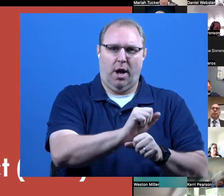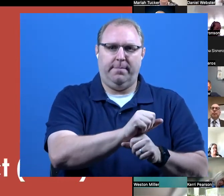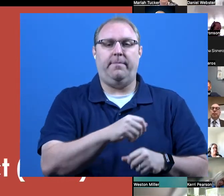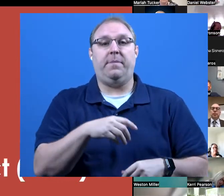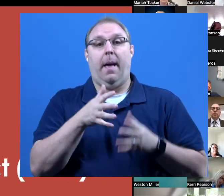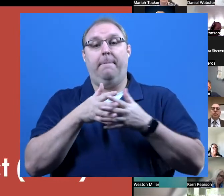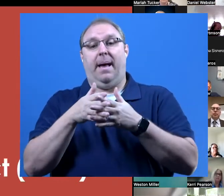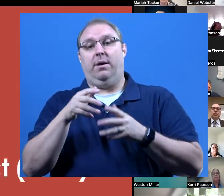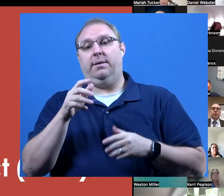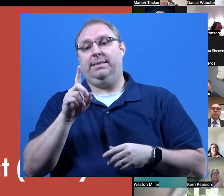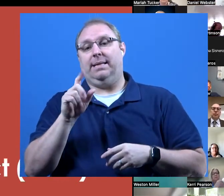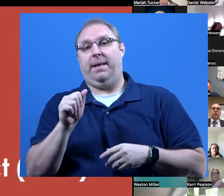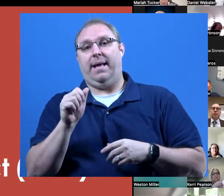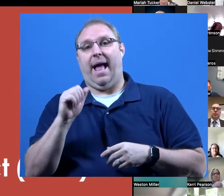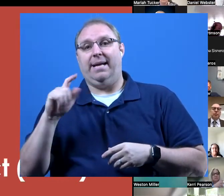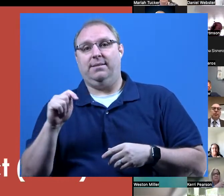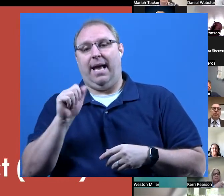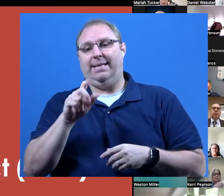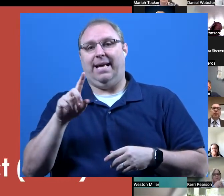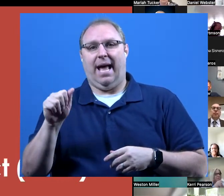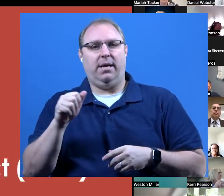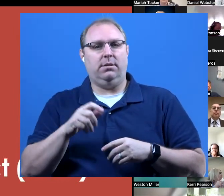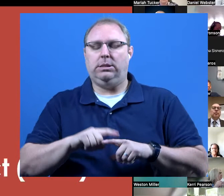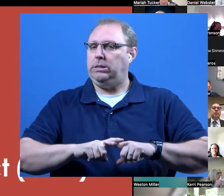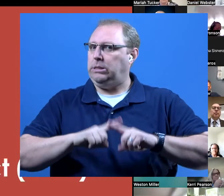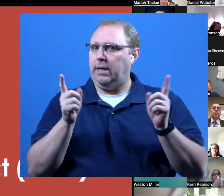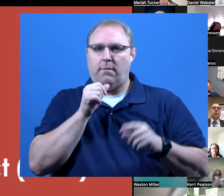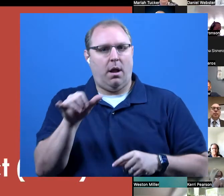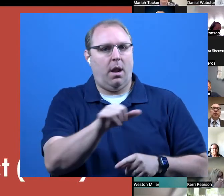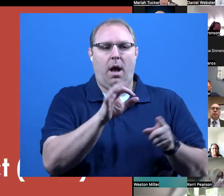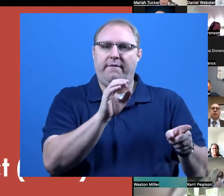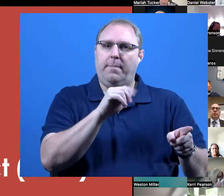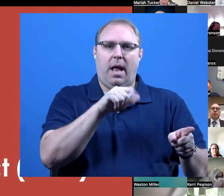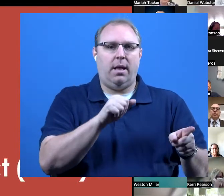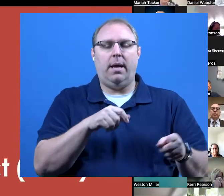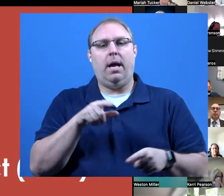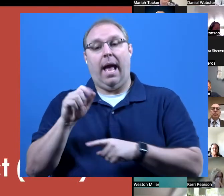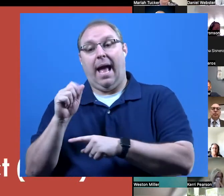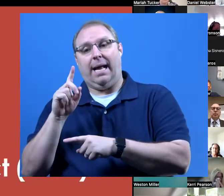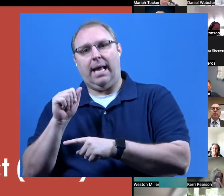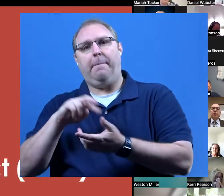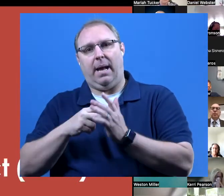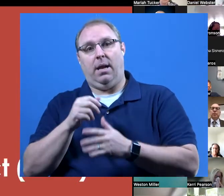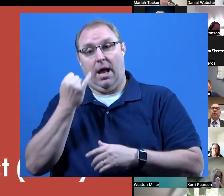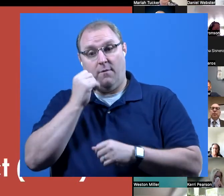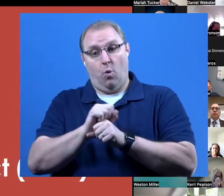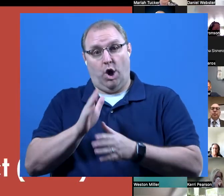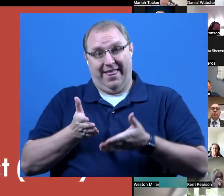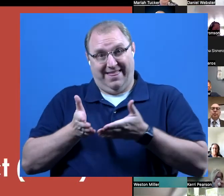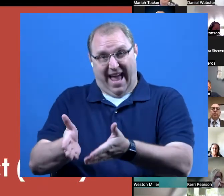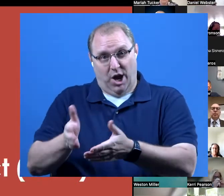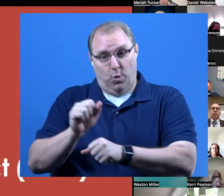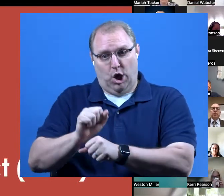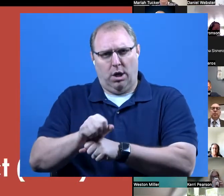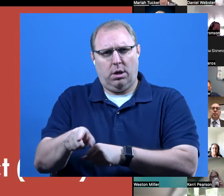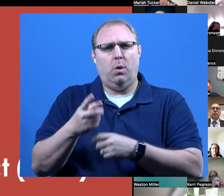employee is at work, what are some of the things that we can do to provide to that employee to help them to do their job. So